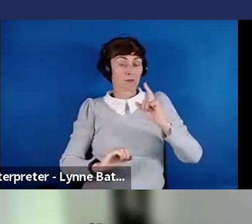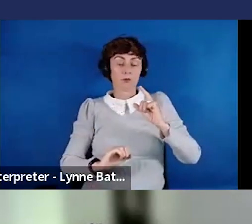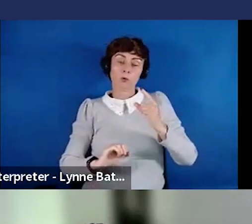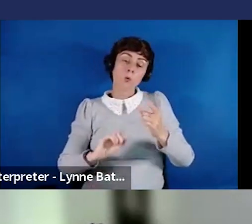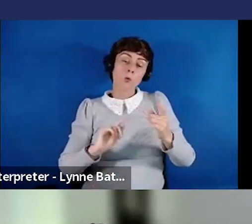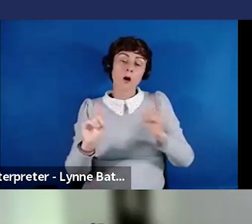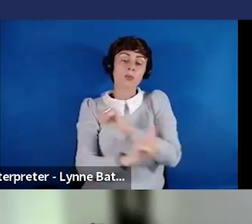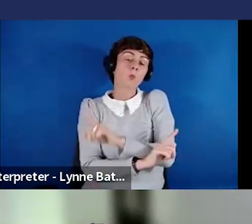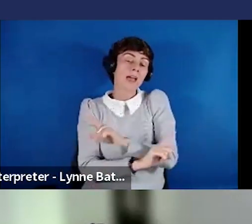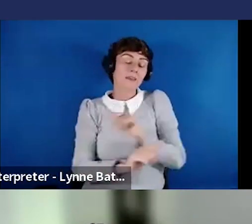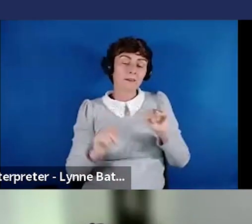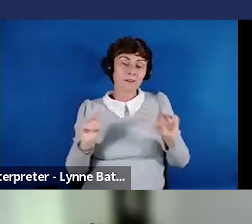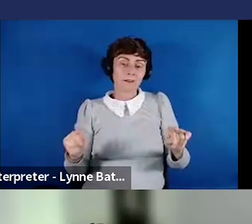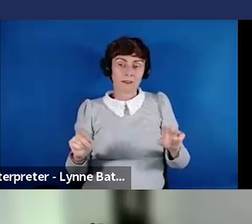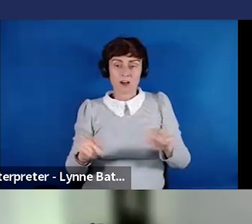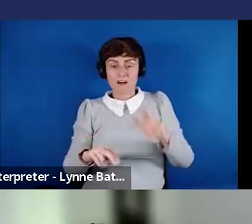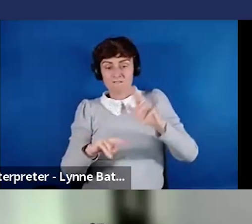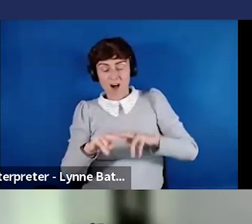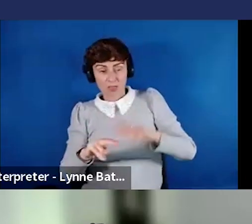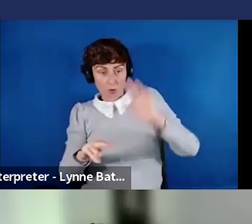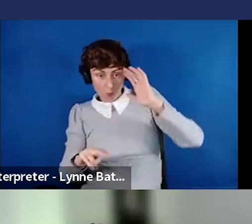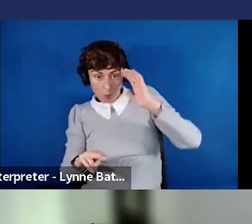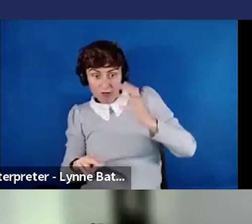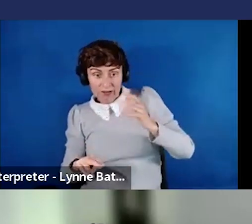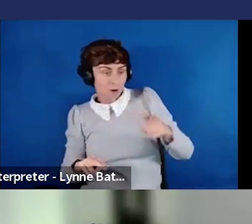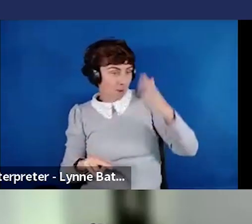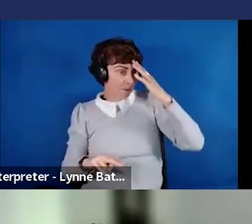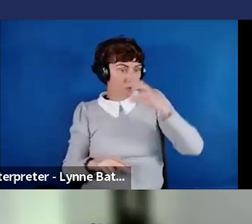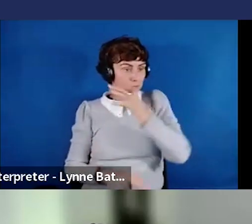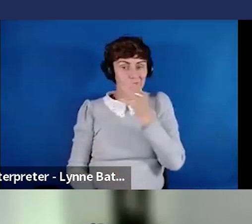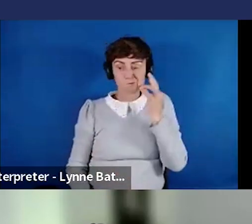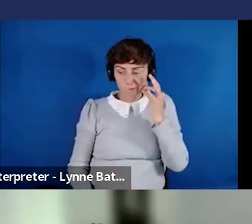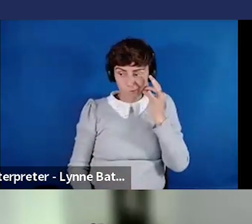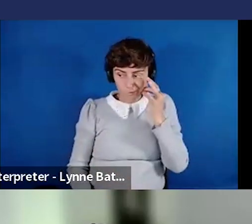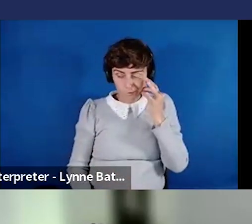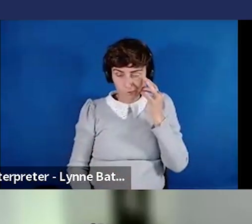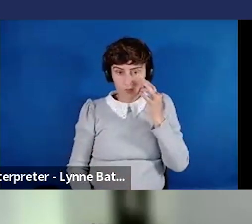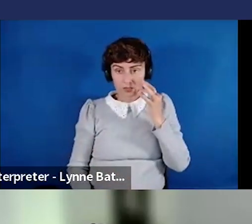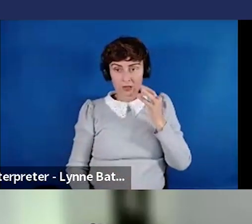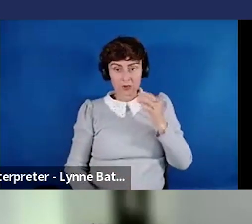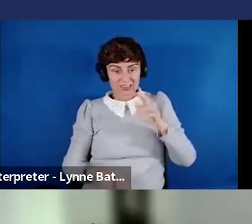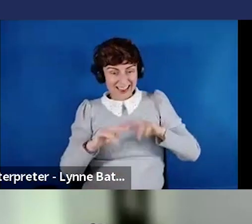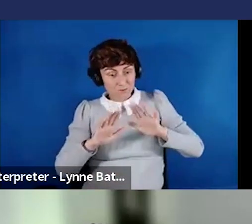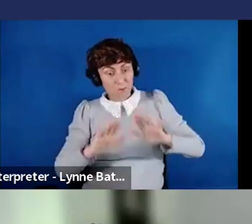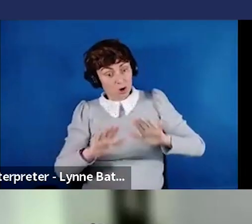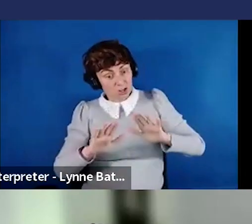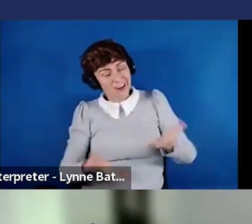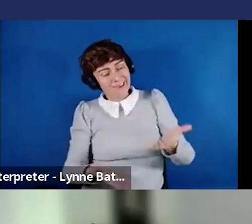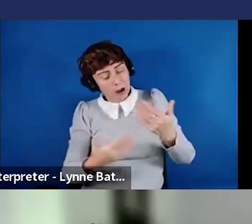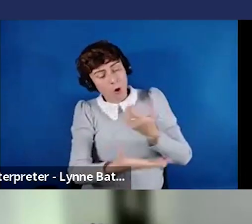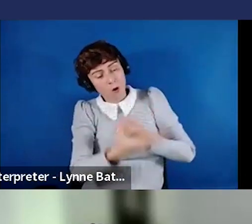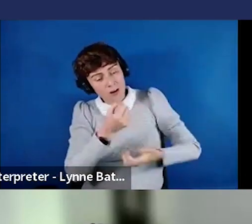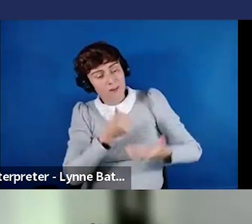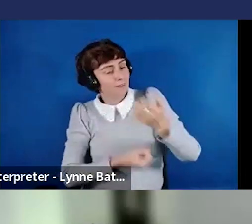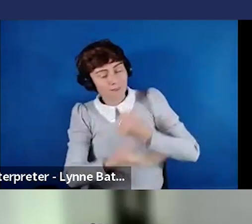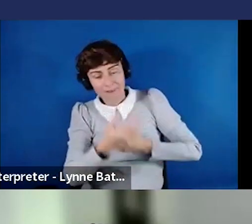around. Dads are really worried about mums and mums aren't communicating with them what's going on, and dads push and push and push to try and get to the bottom of it,